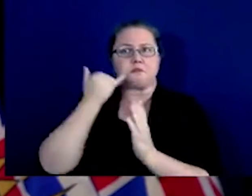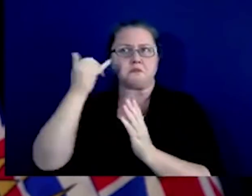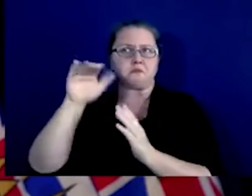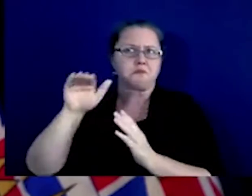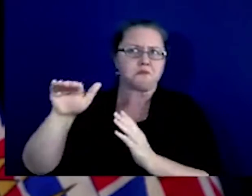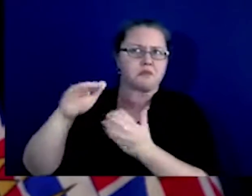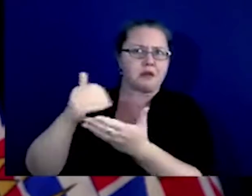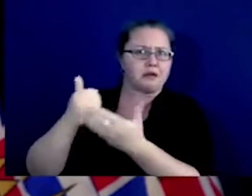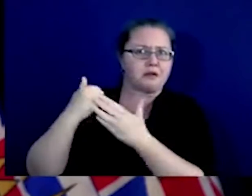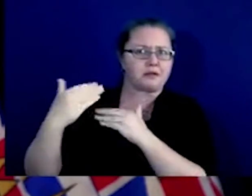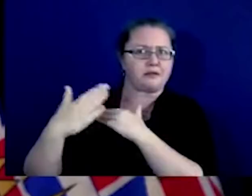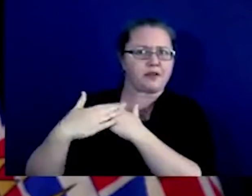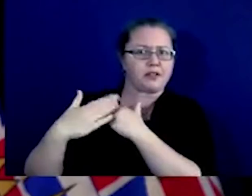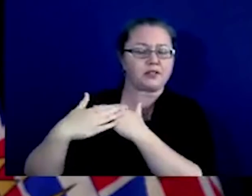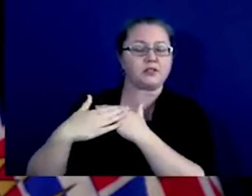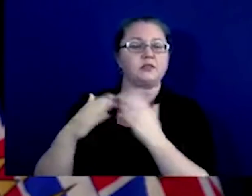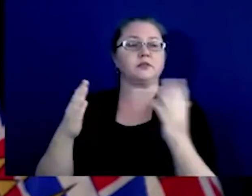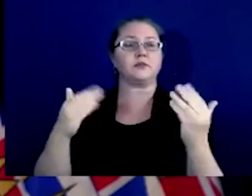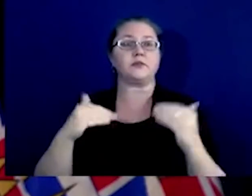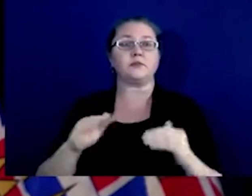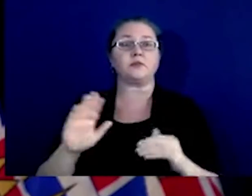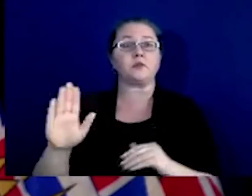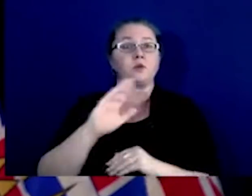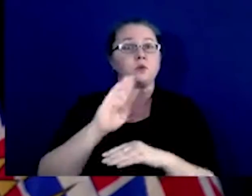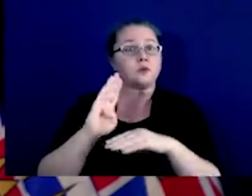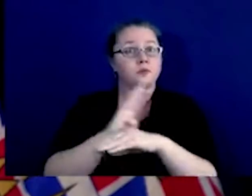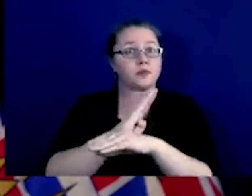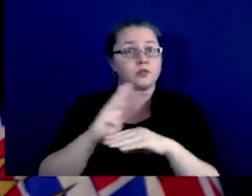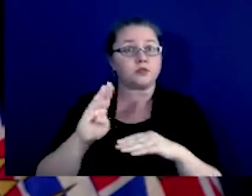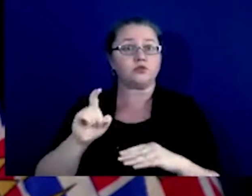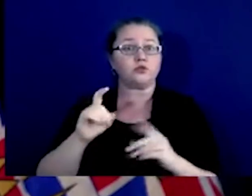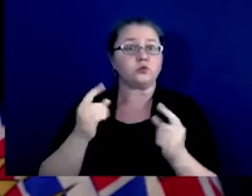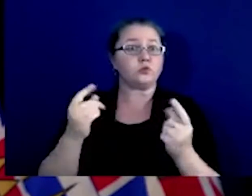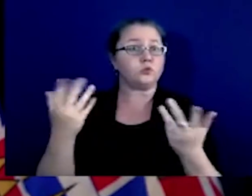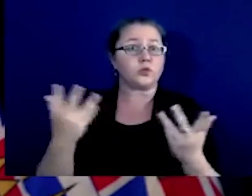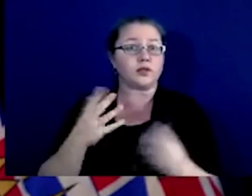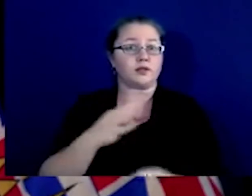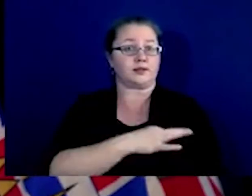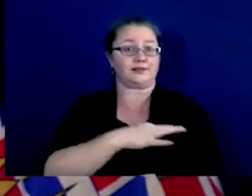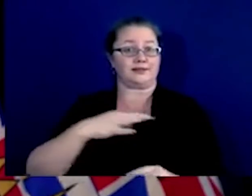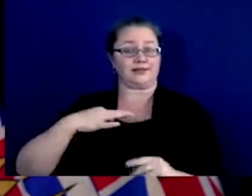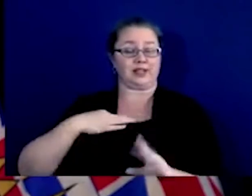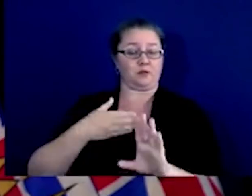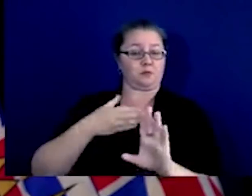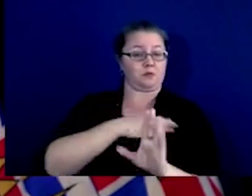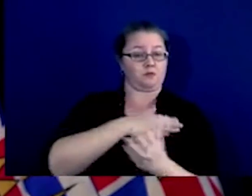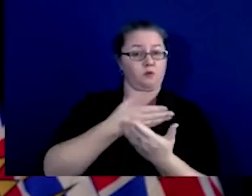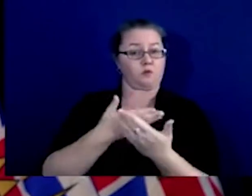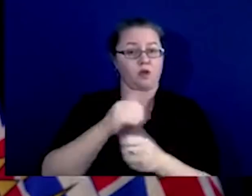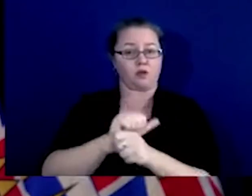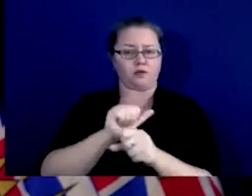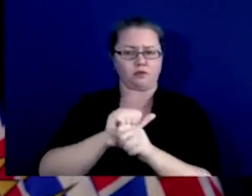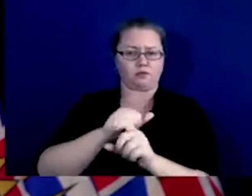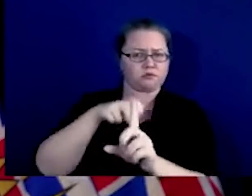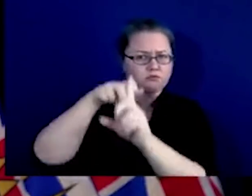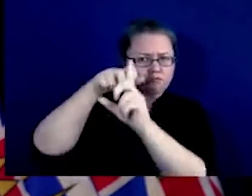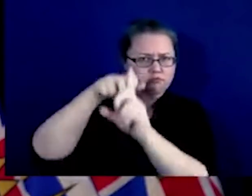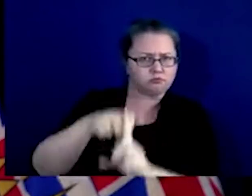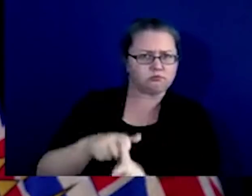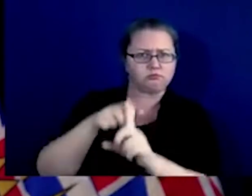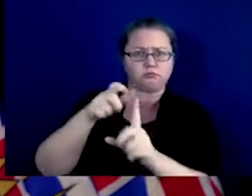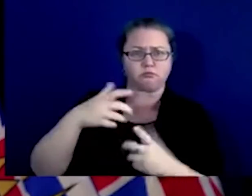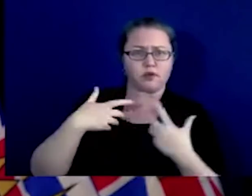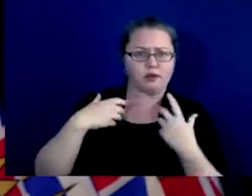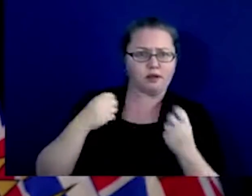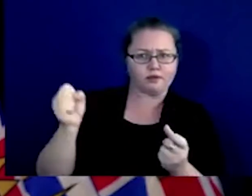different areas, keeping track of who's with who, keeping meetings mostly virtual if you can, making sure that when you are,